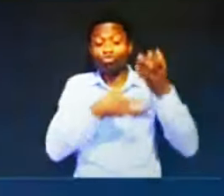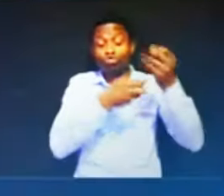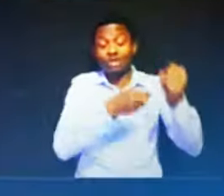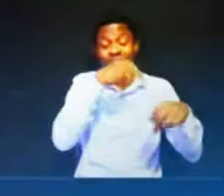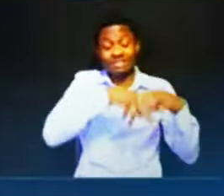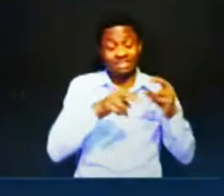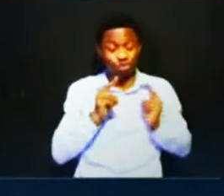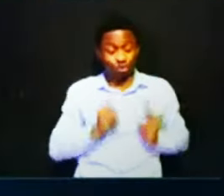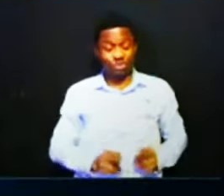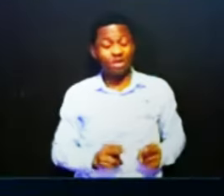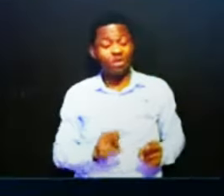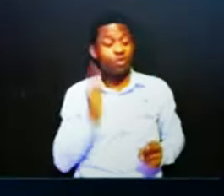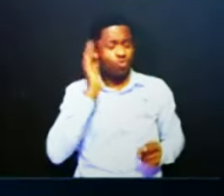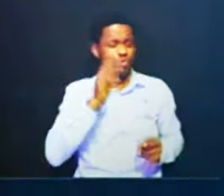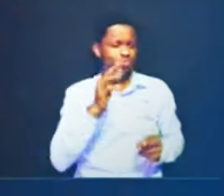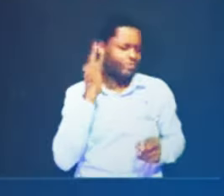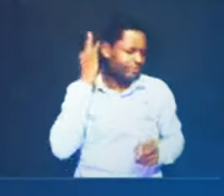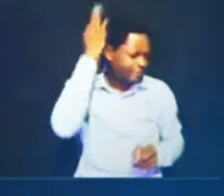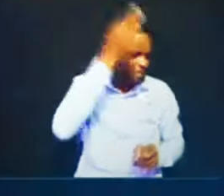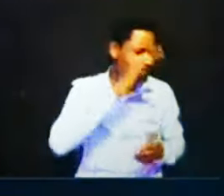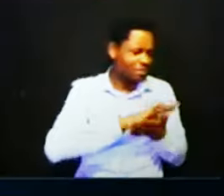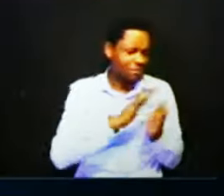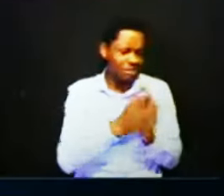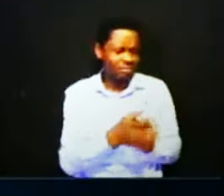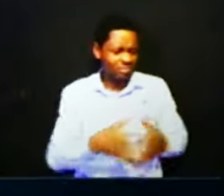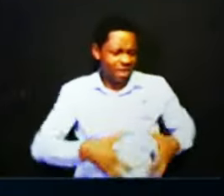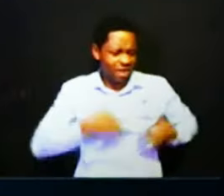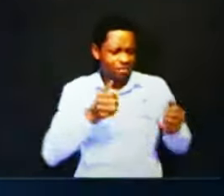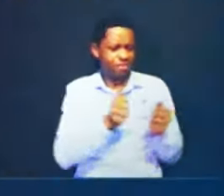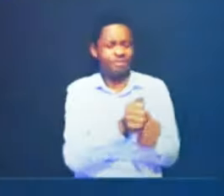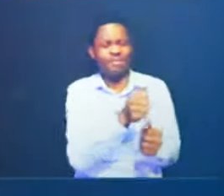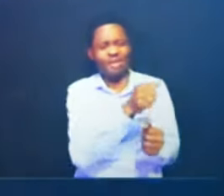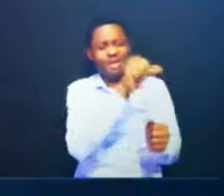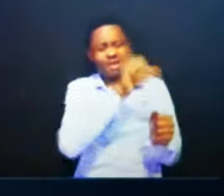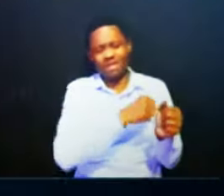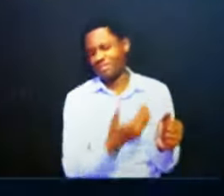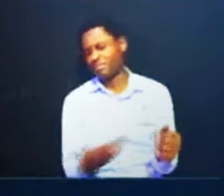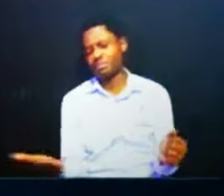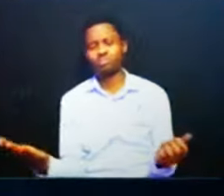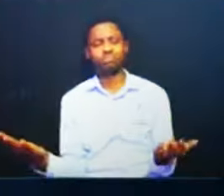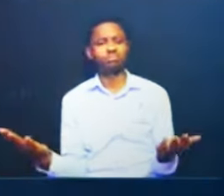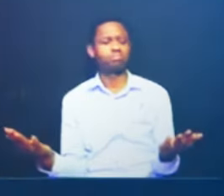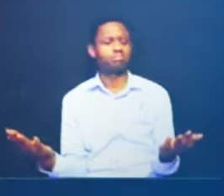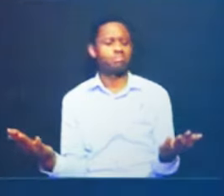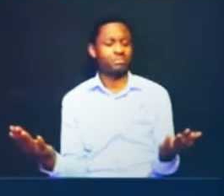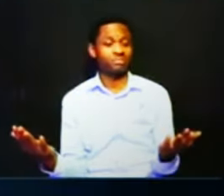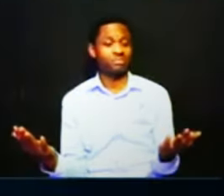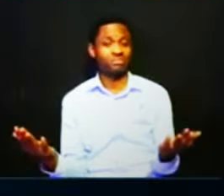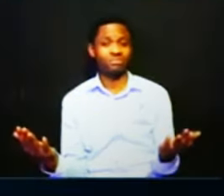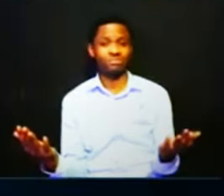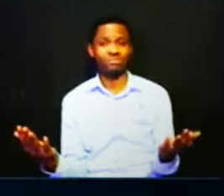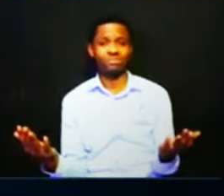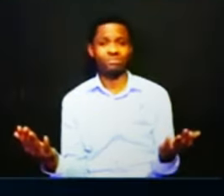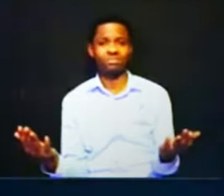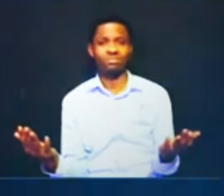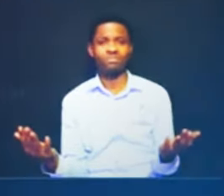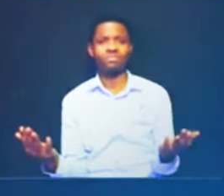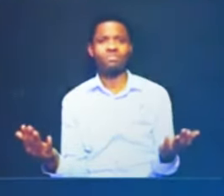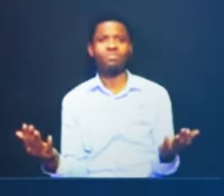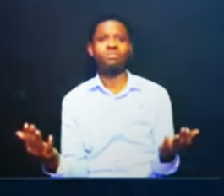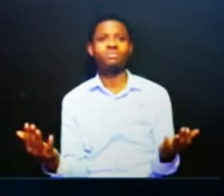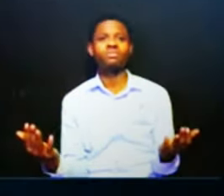of everyone. Se ye die ho etu nipa so a ye bu befu ana se obi biara be di ehwam. Even